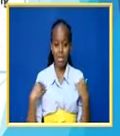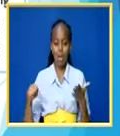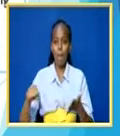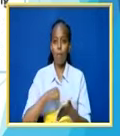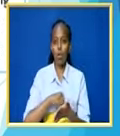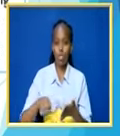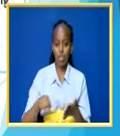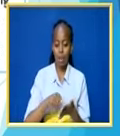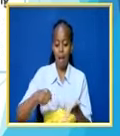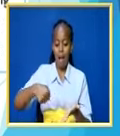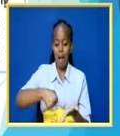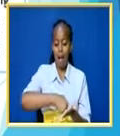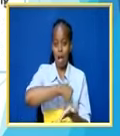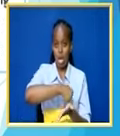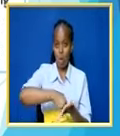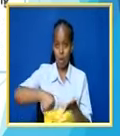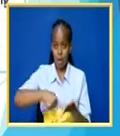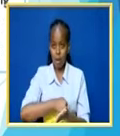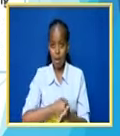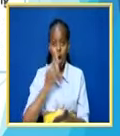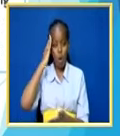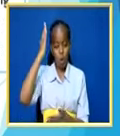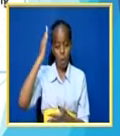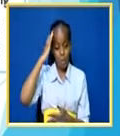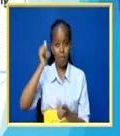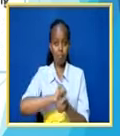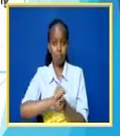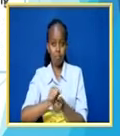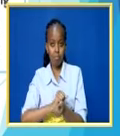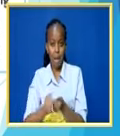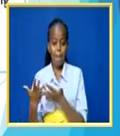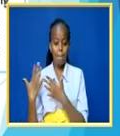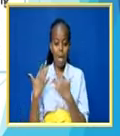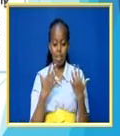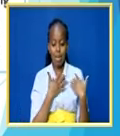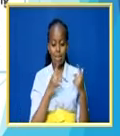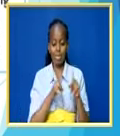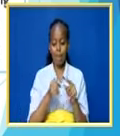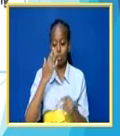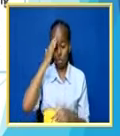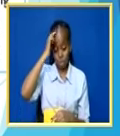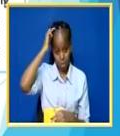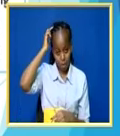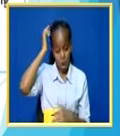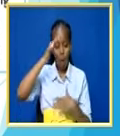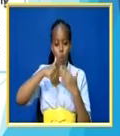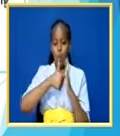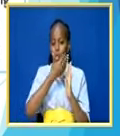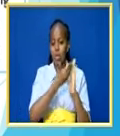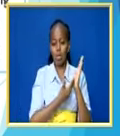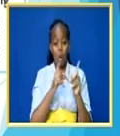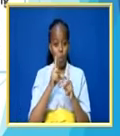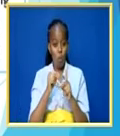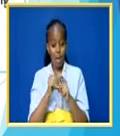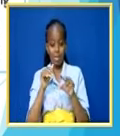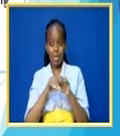polishing, ironing, combing, laundering, bathing, and shaving. Okay. So all these words